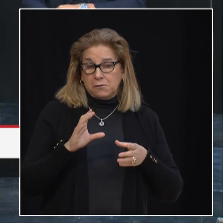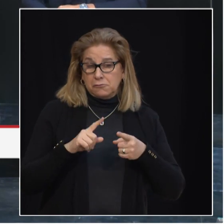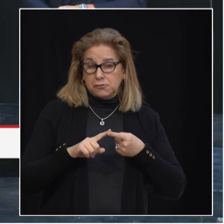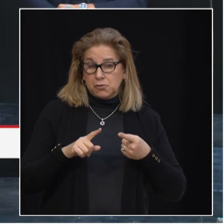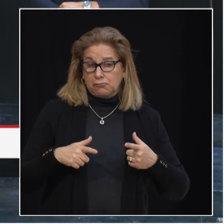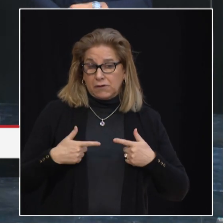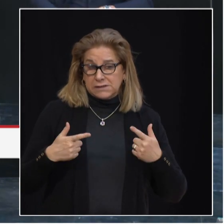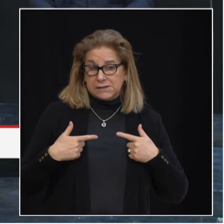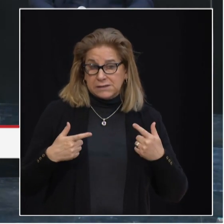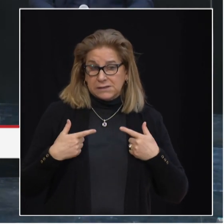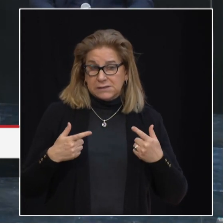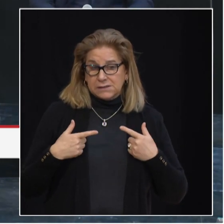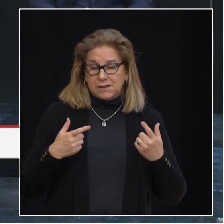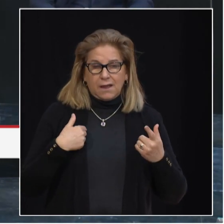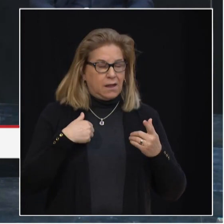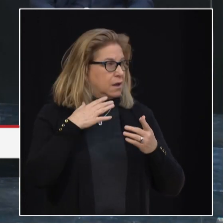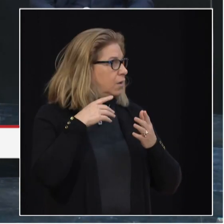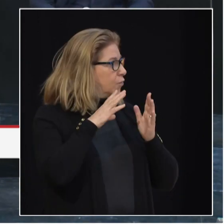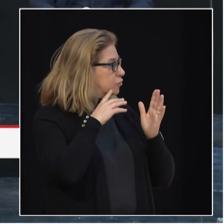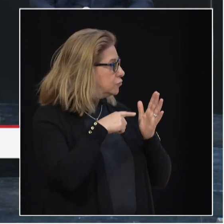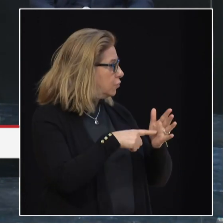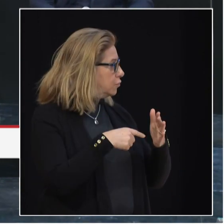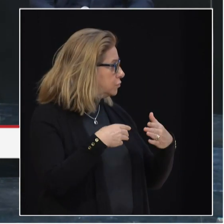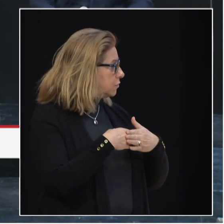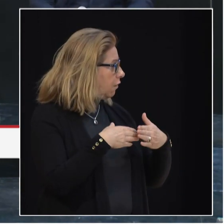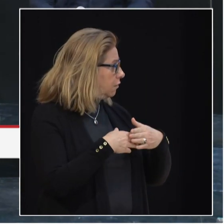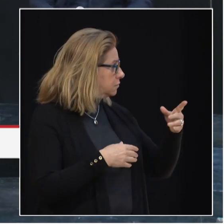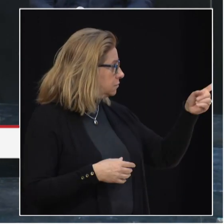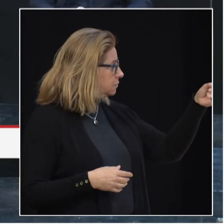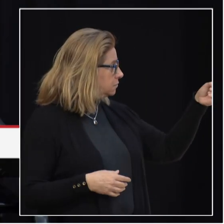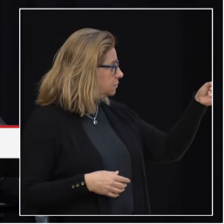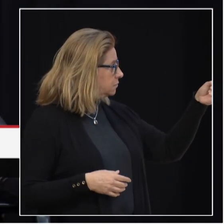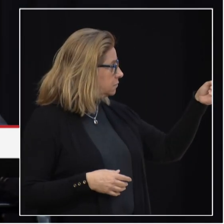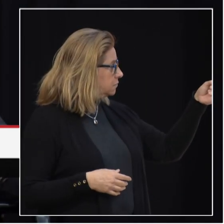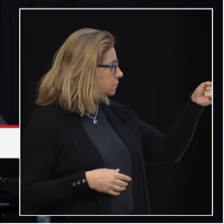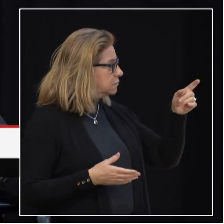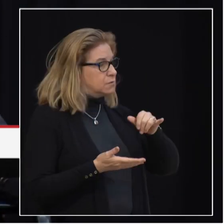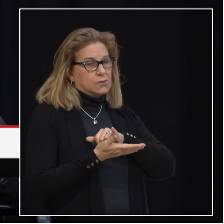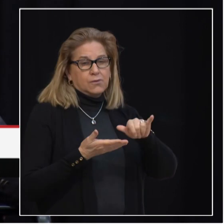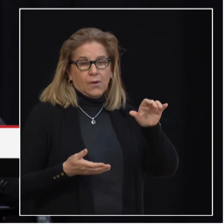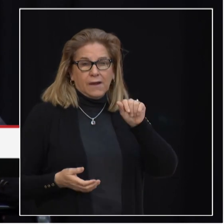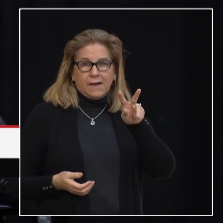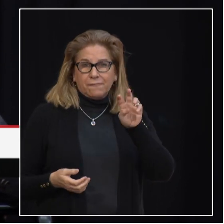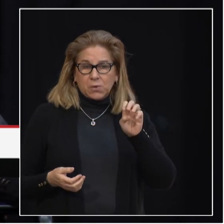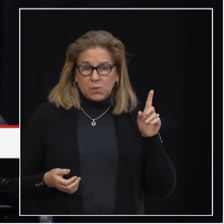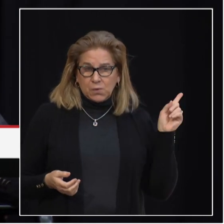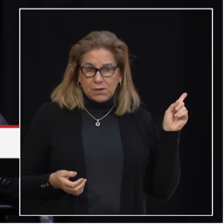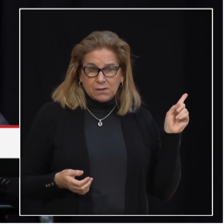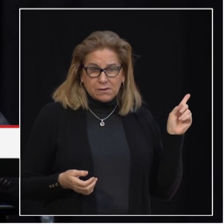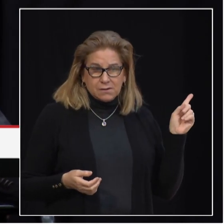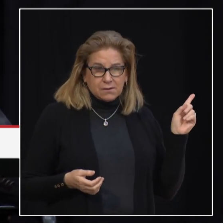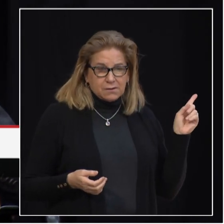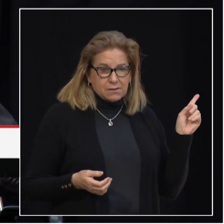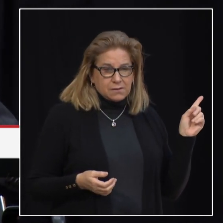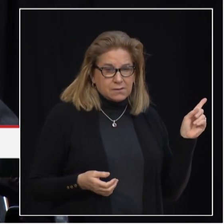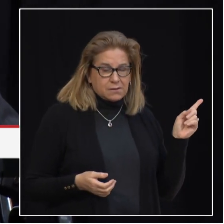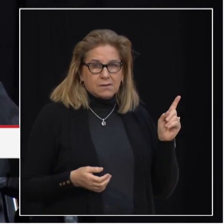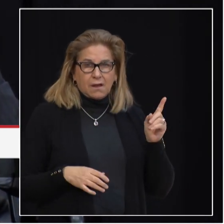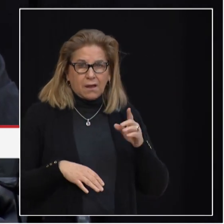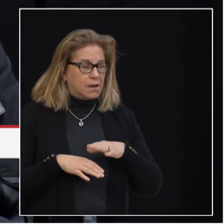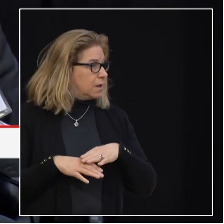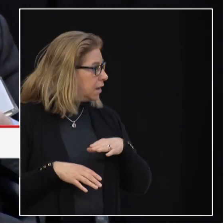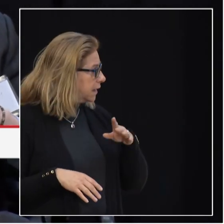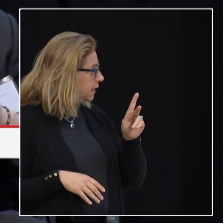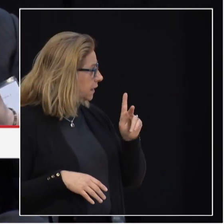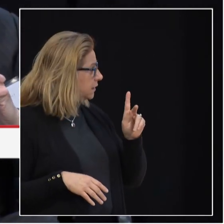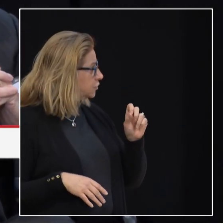transformation might look like. Right. I know this says 1425K, maybe that's the next building, but 1425 New York.